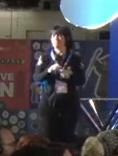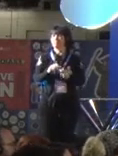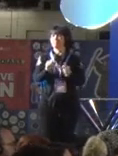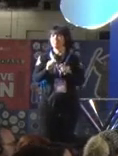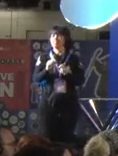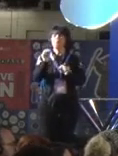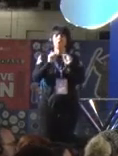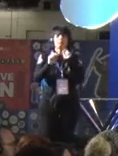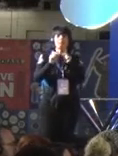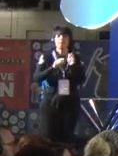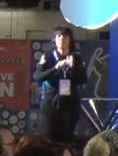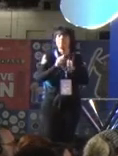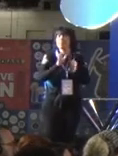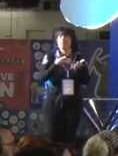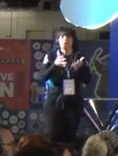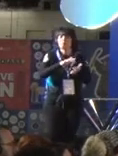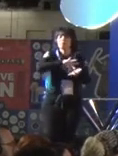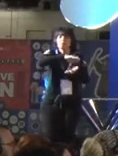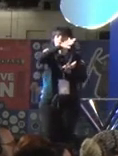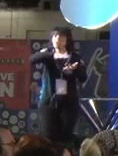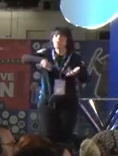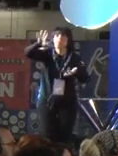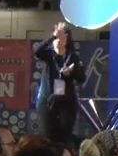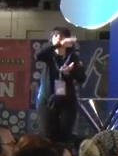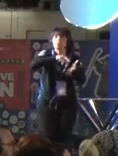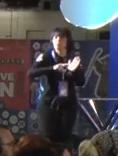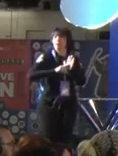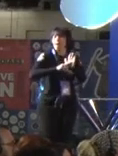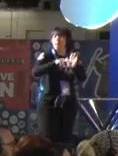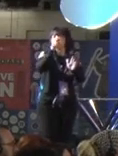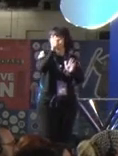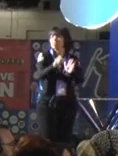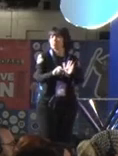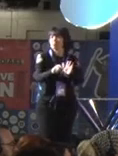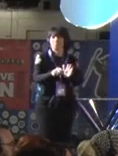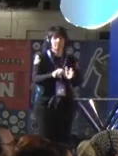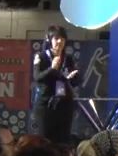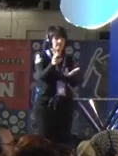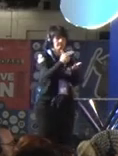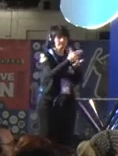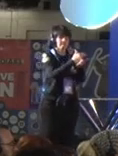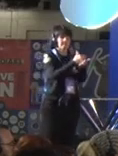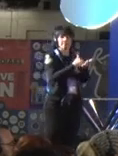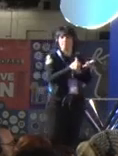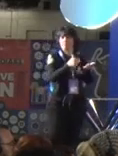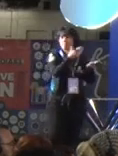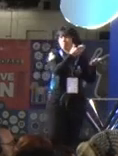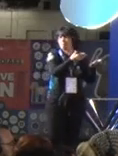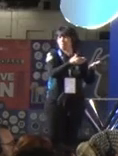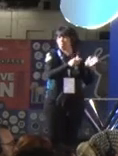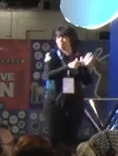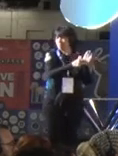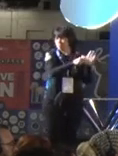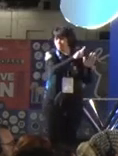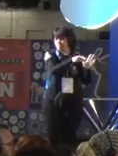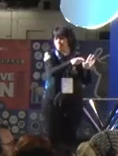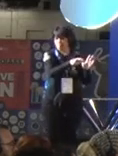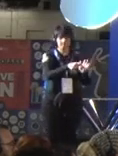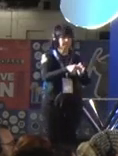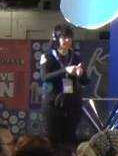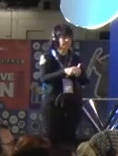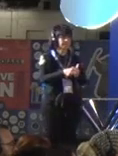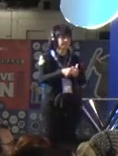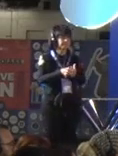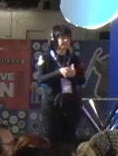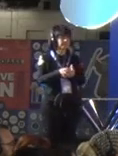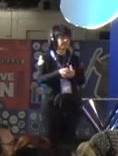o universo representa para você? Então, essa menina desenhou esse aqui. I want you to show a picture of a kid that was 5